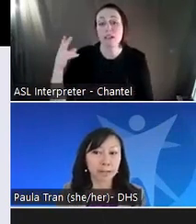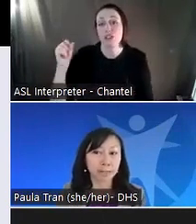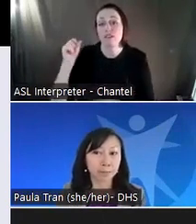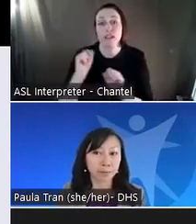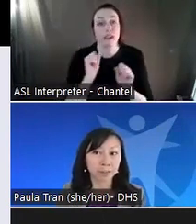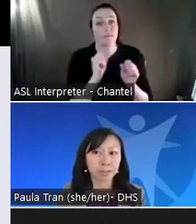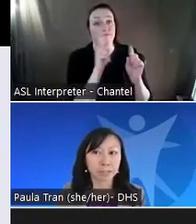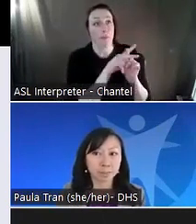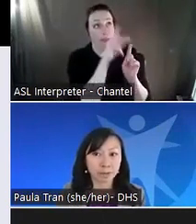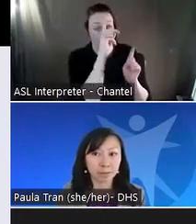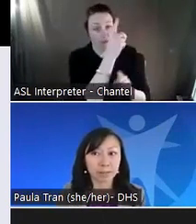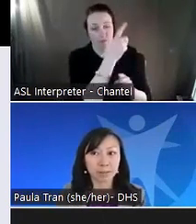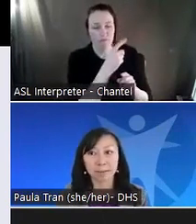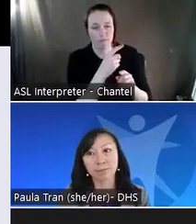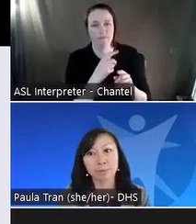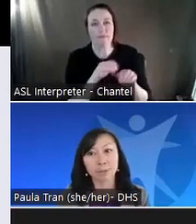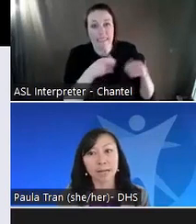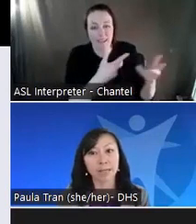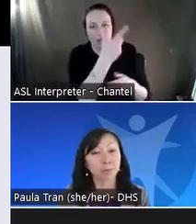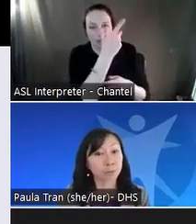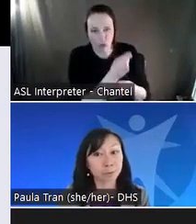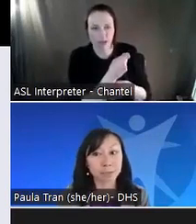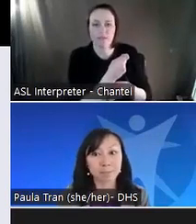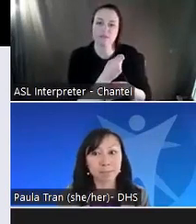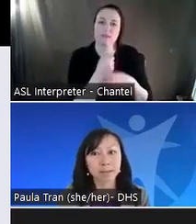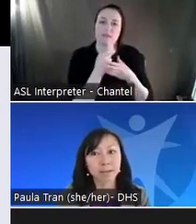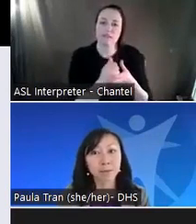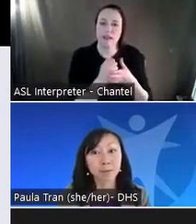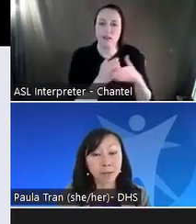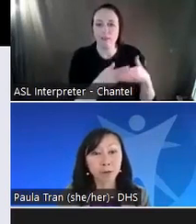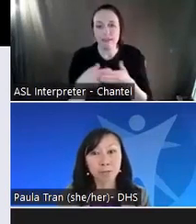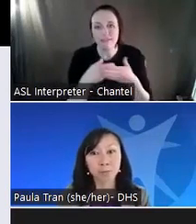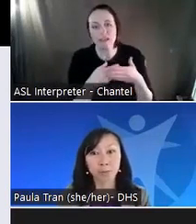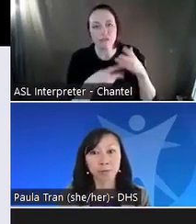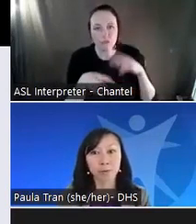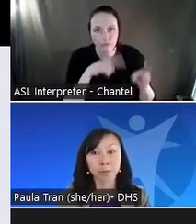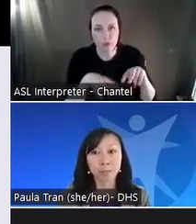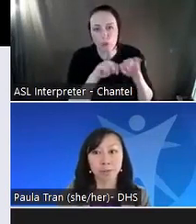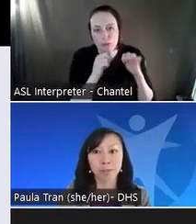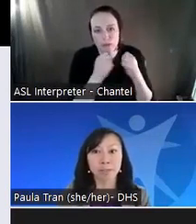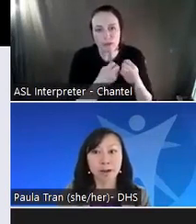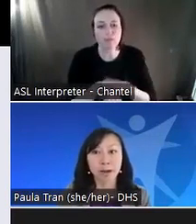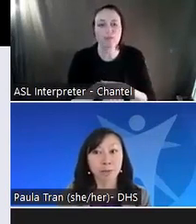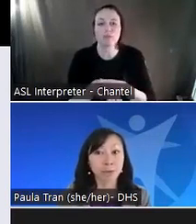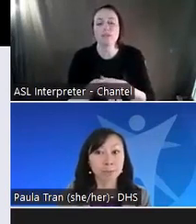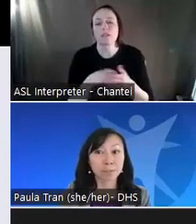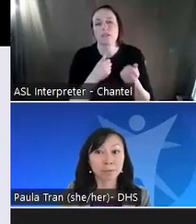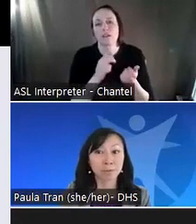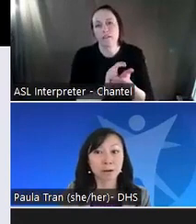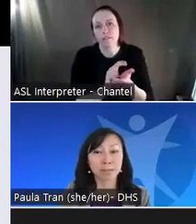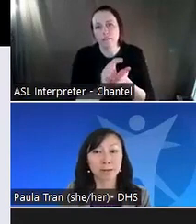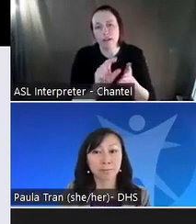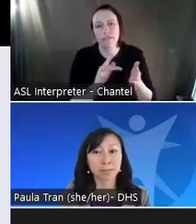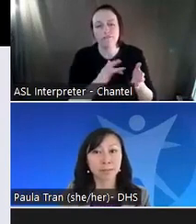infant mortality prevention, expand fetal and infant mortality review teams, fund a grief and bereavement resource for families who